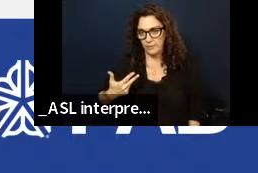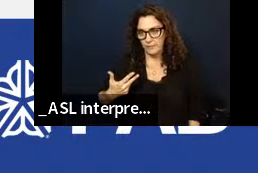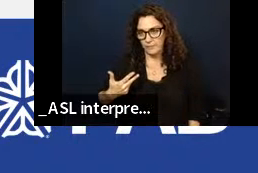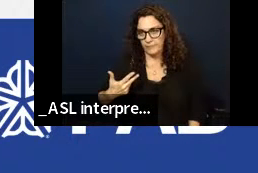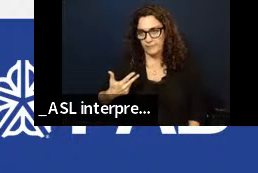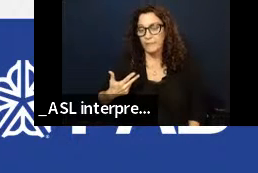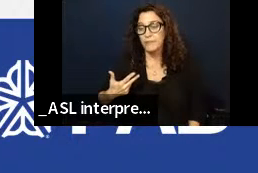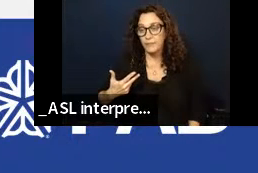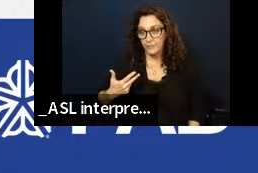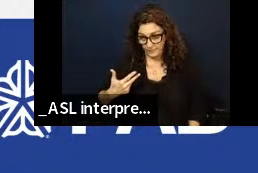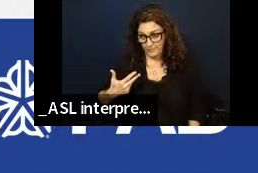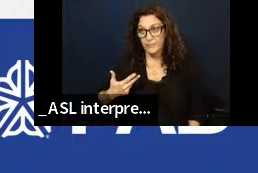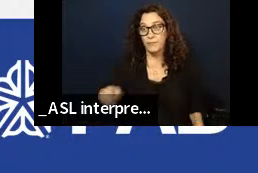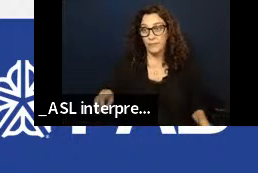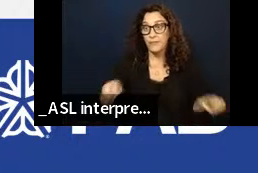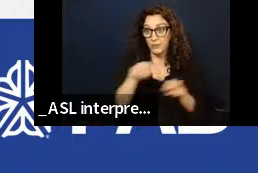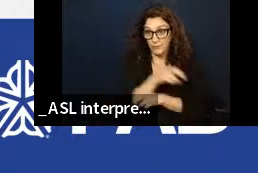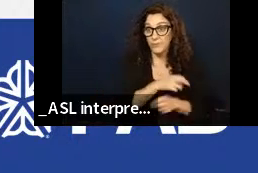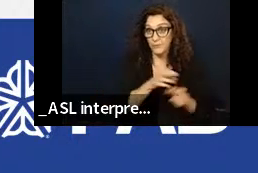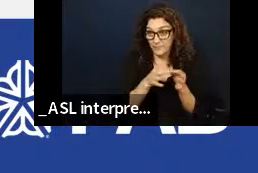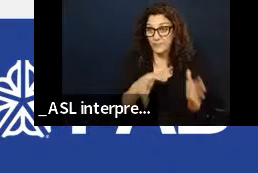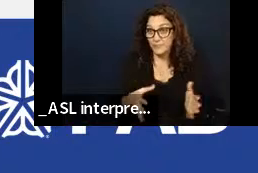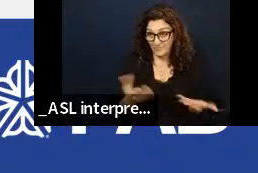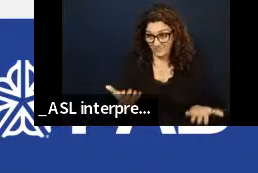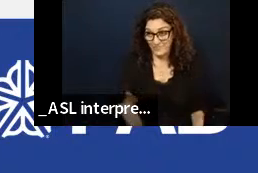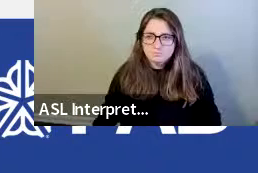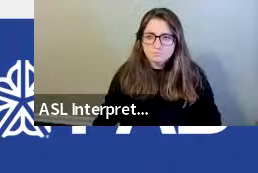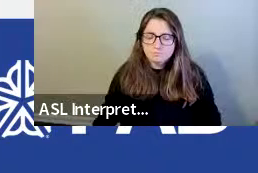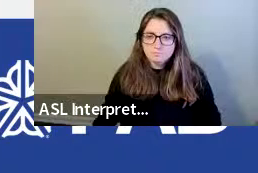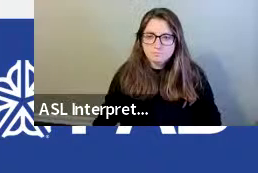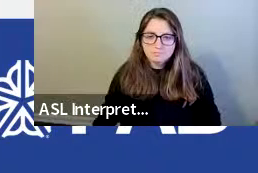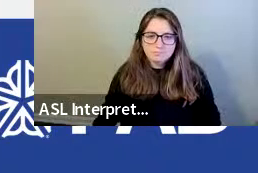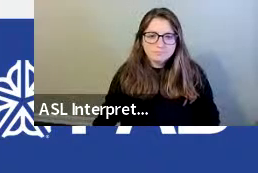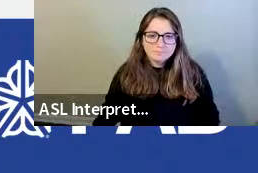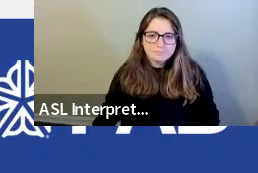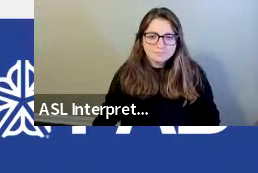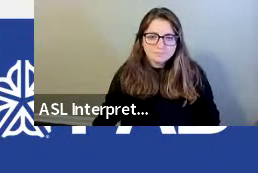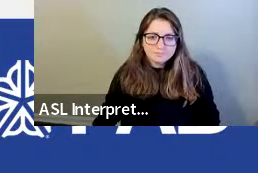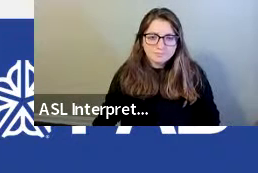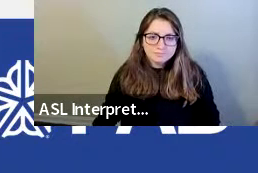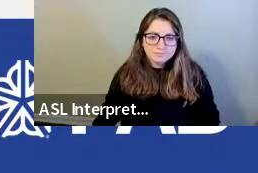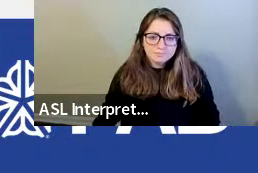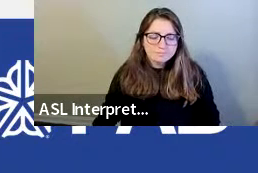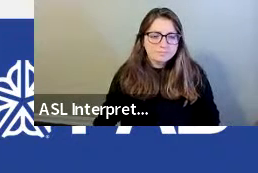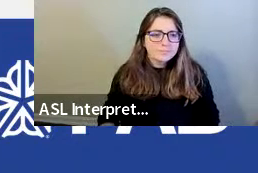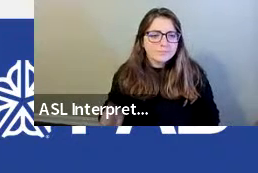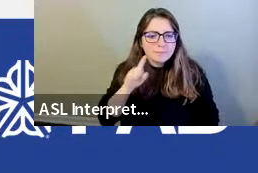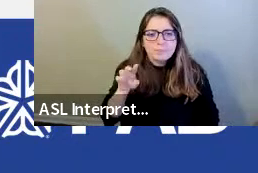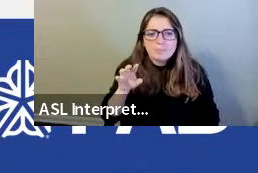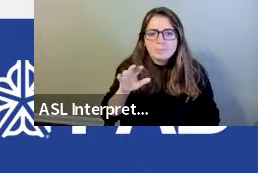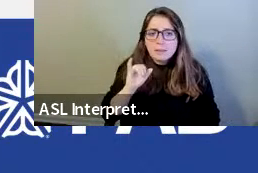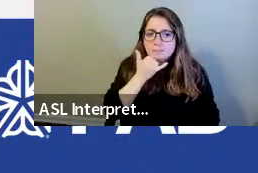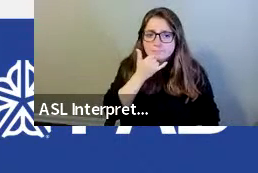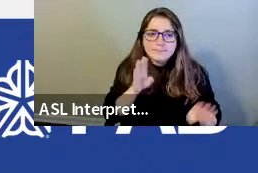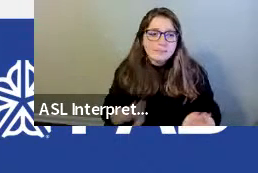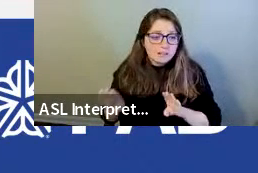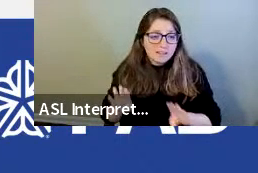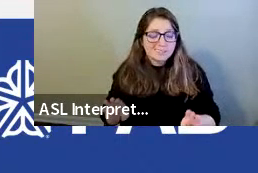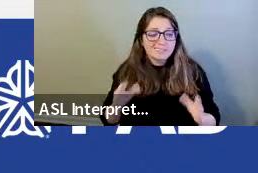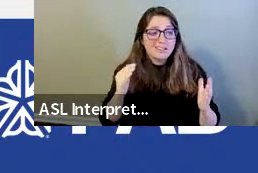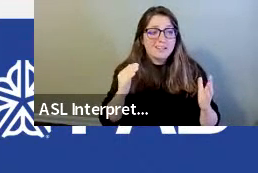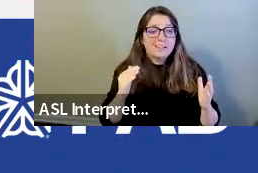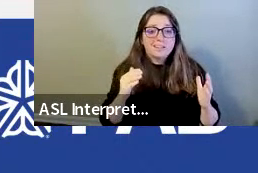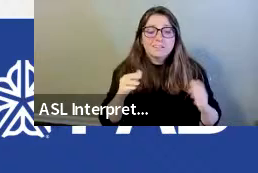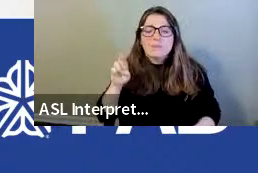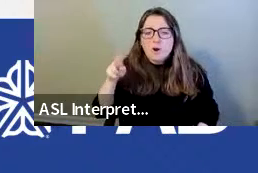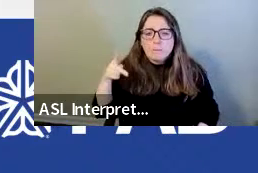So some things to get in just about these misconducts, where they can be found. These misconducts are listed and ranked in